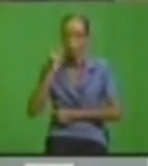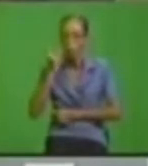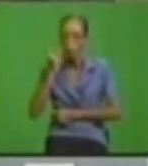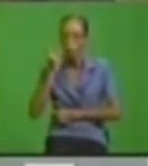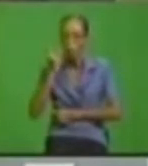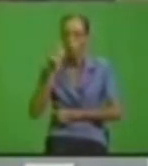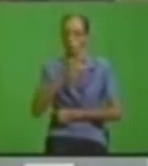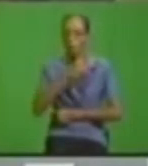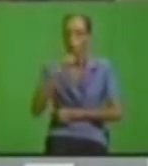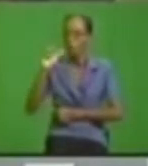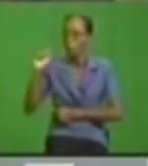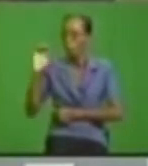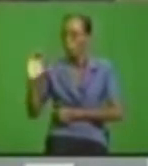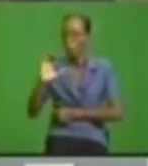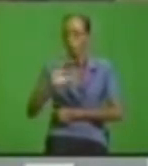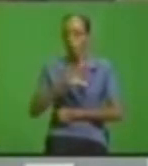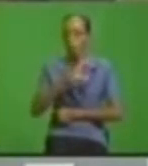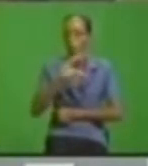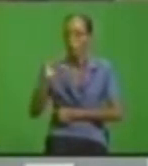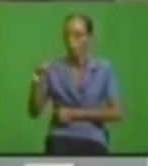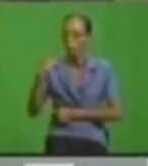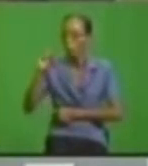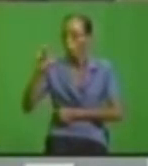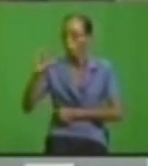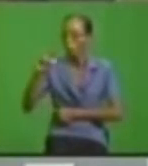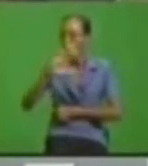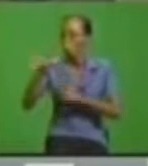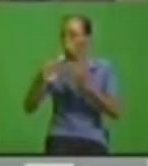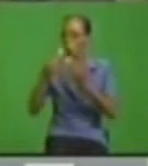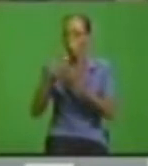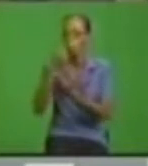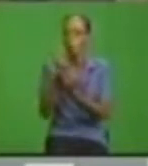yourself and I, we all are graduates of Mona, Jamaica.